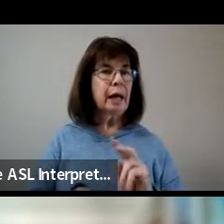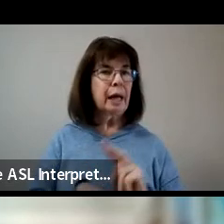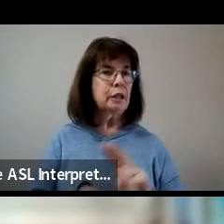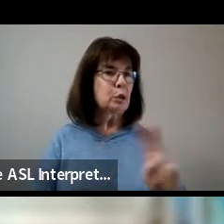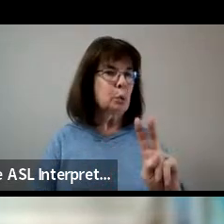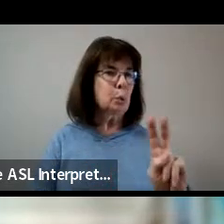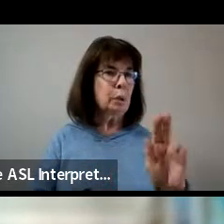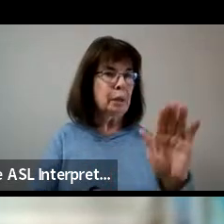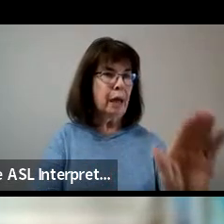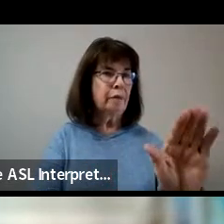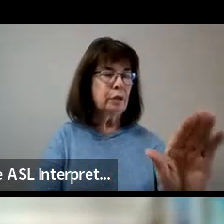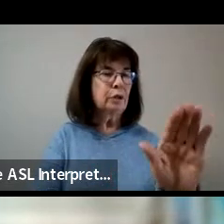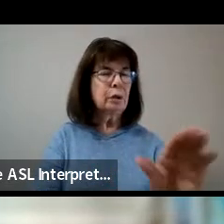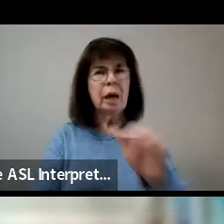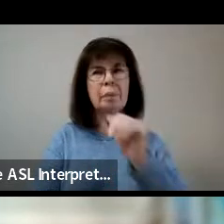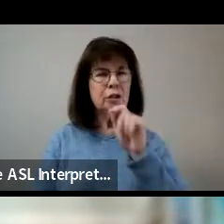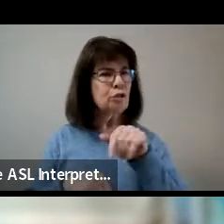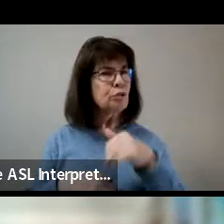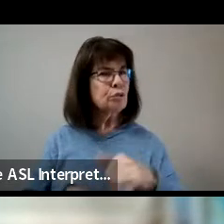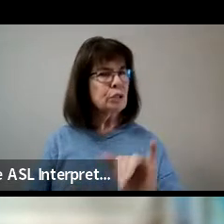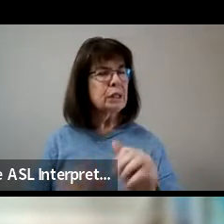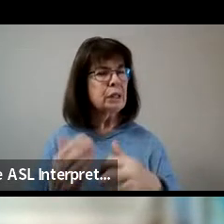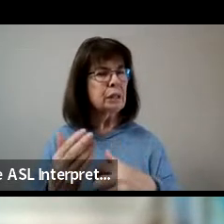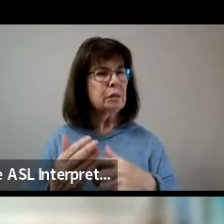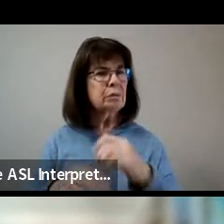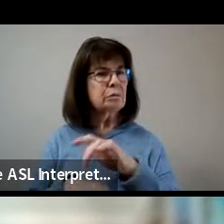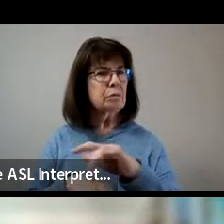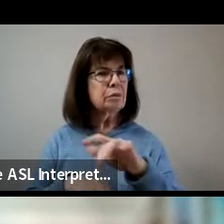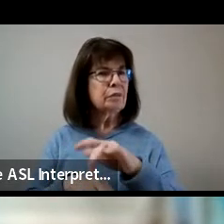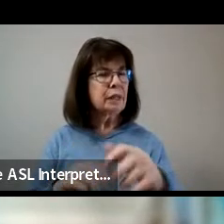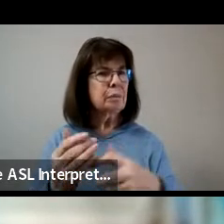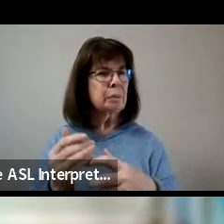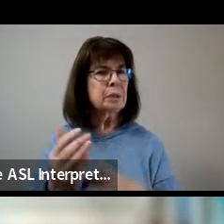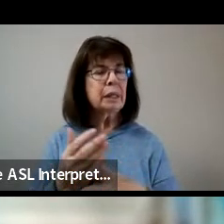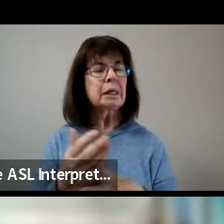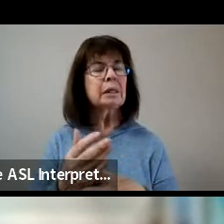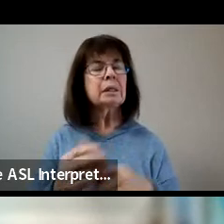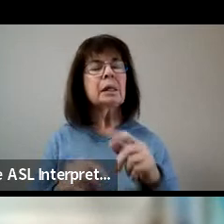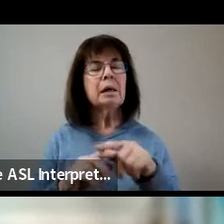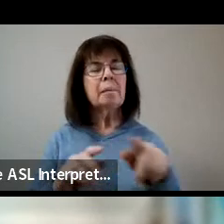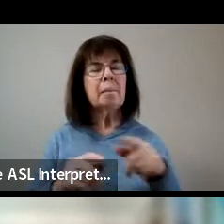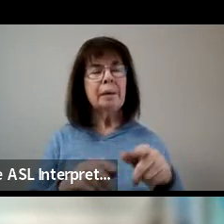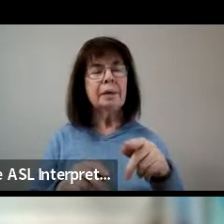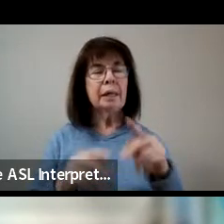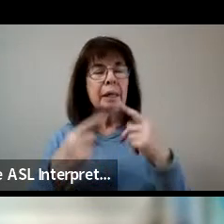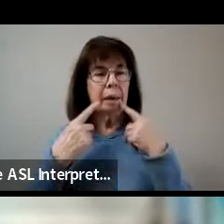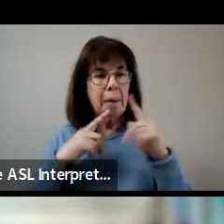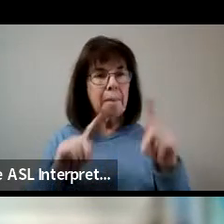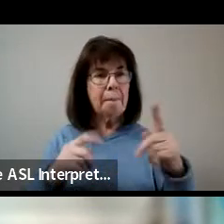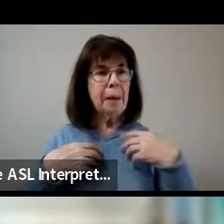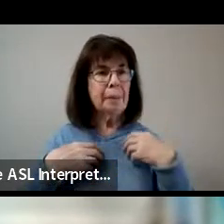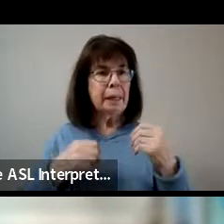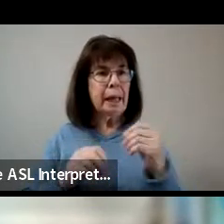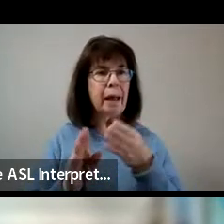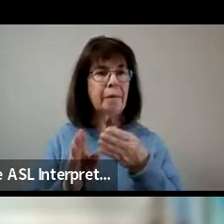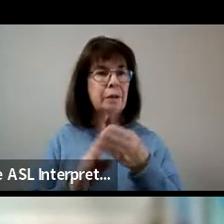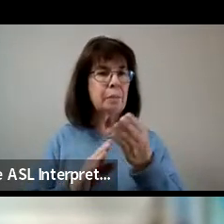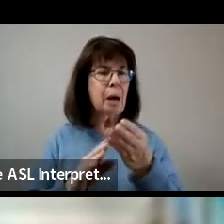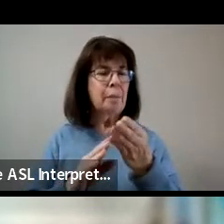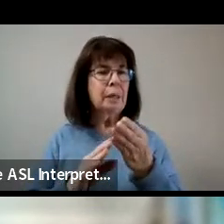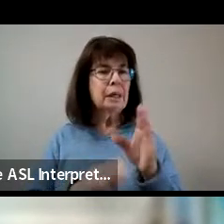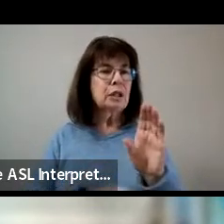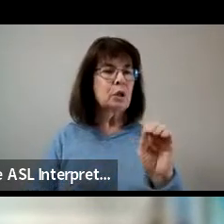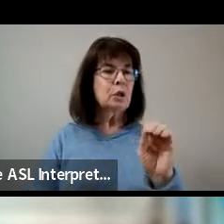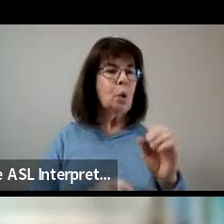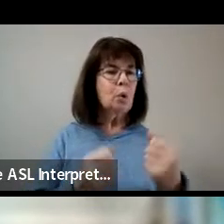available, but it's something that the Public Health Department is co-sponsoring with the California Black Health Network, with